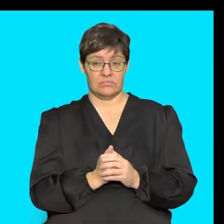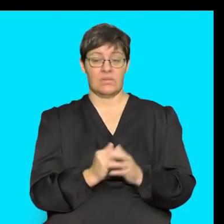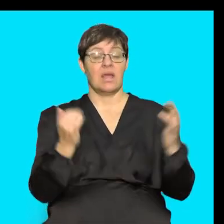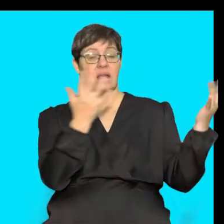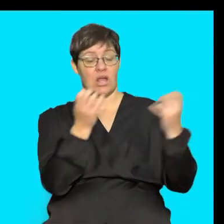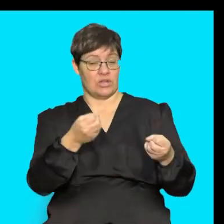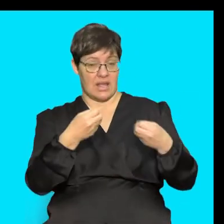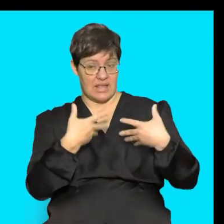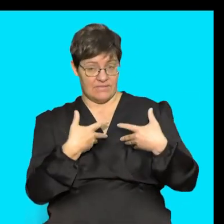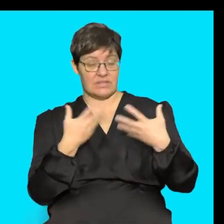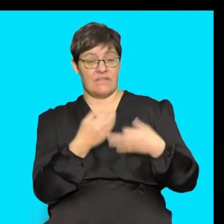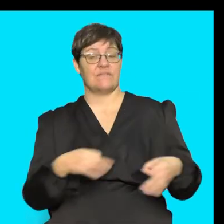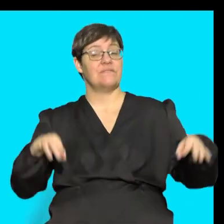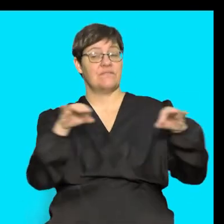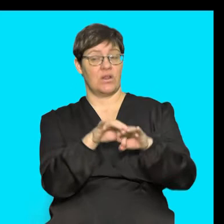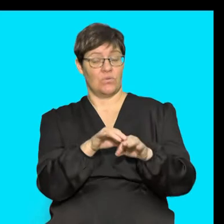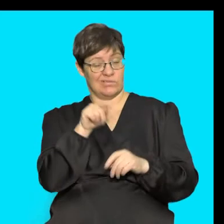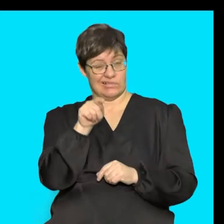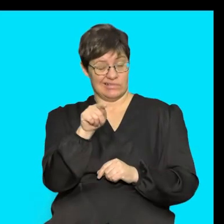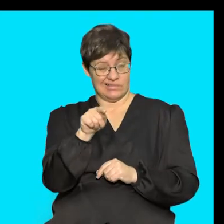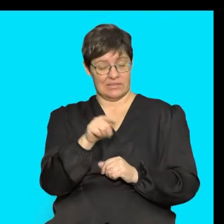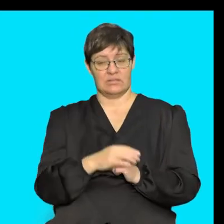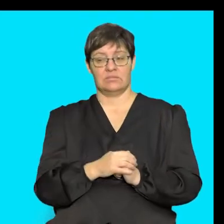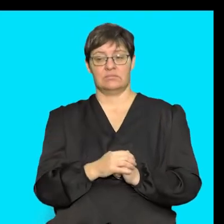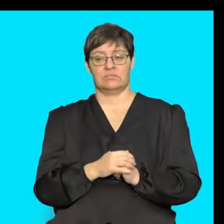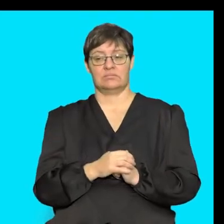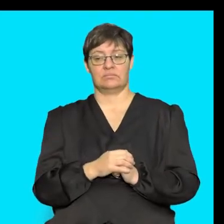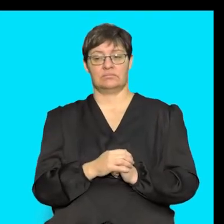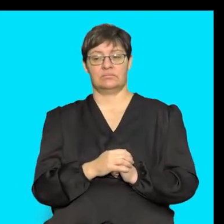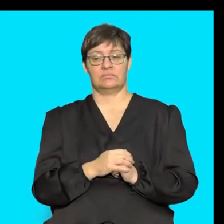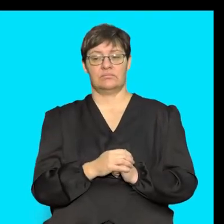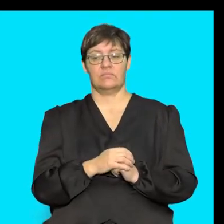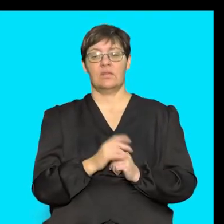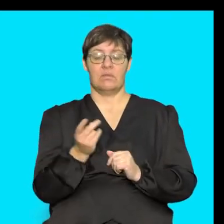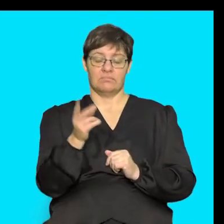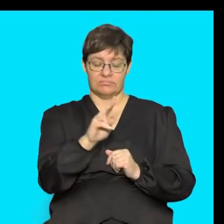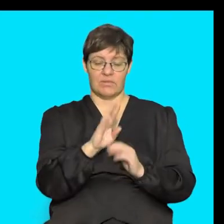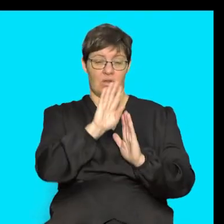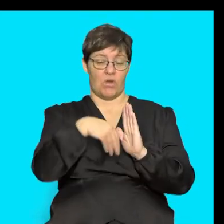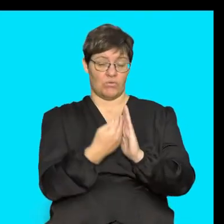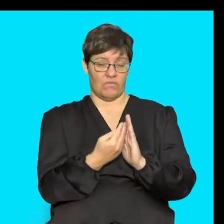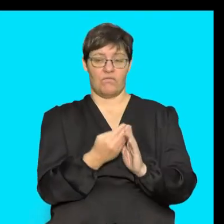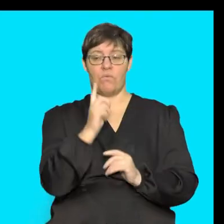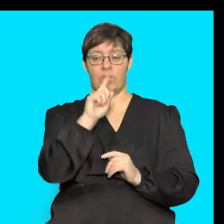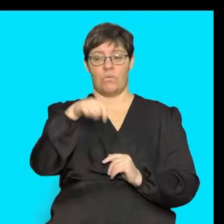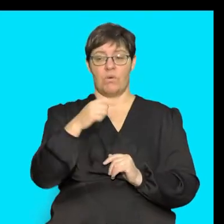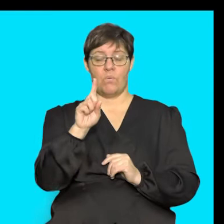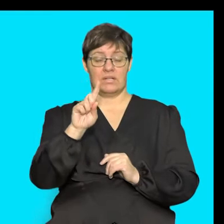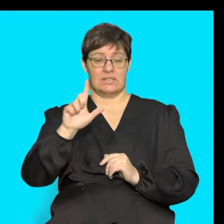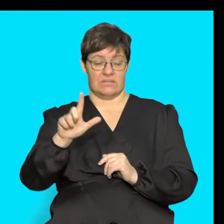So the calculator gave us the B value, which is that, to 2 decimal places. Are we